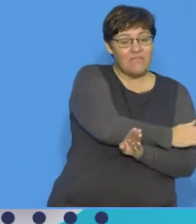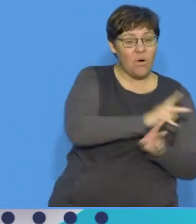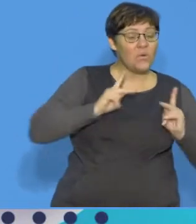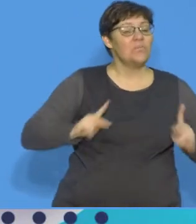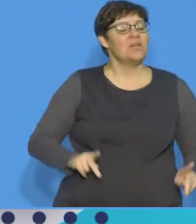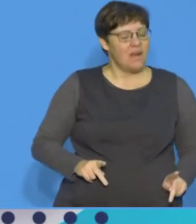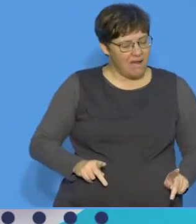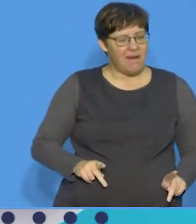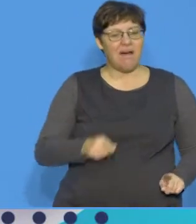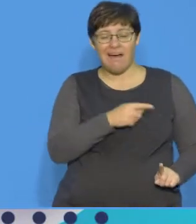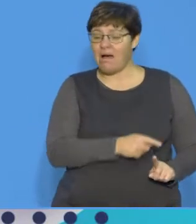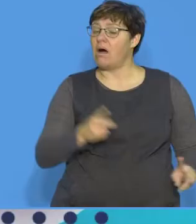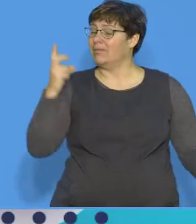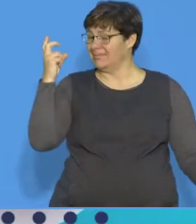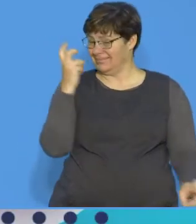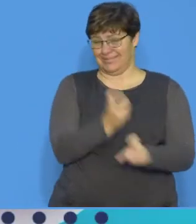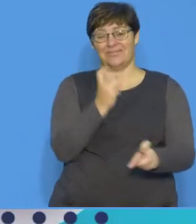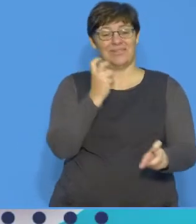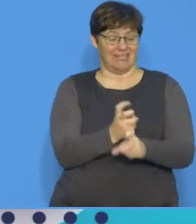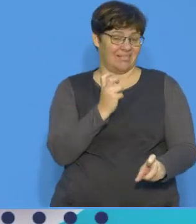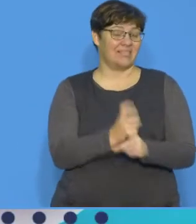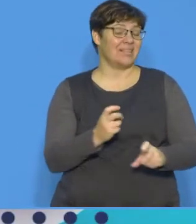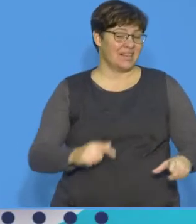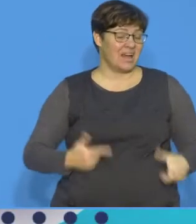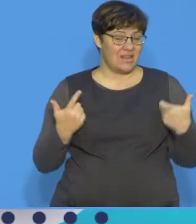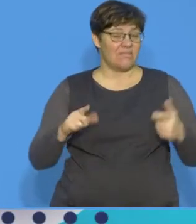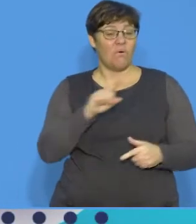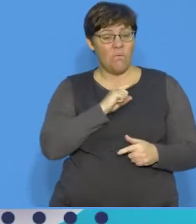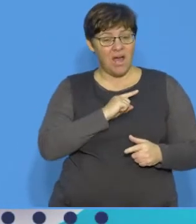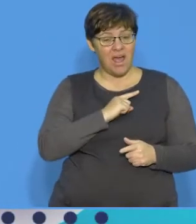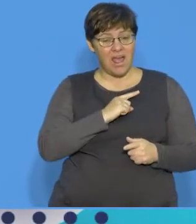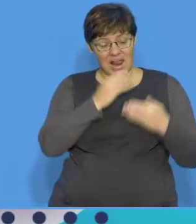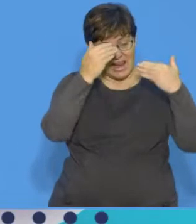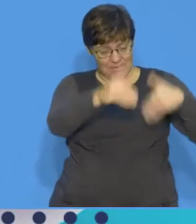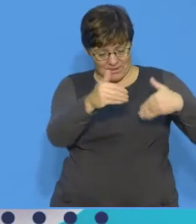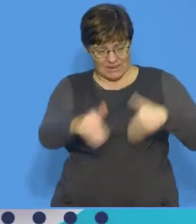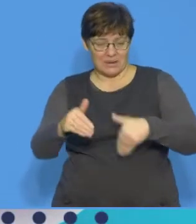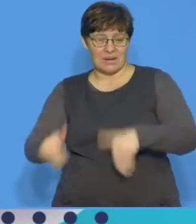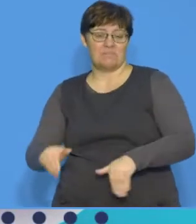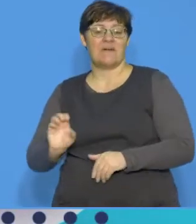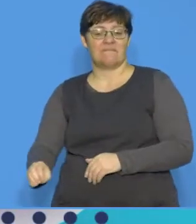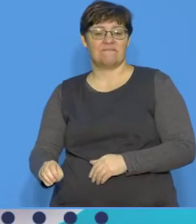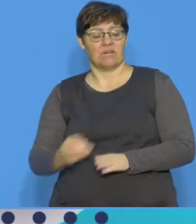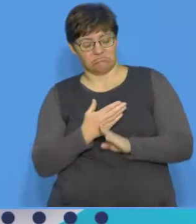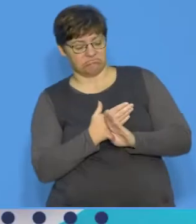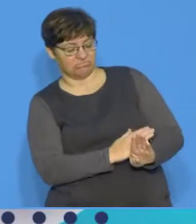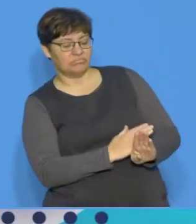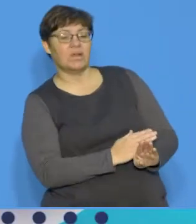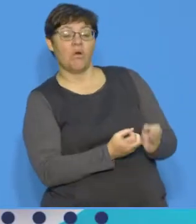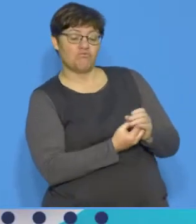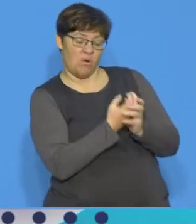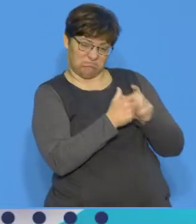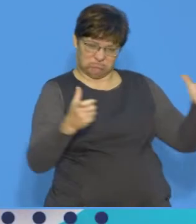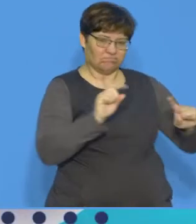a very harsh life with lots of limiting factors, keeping the population growth